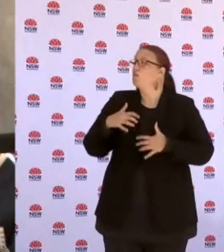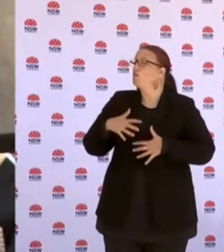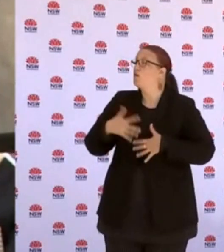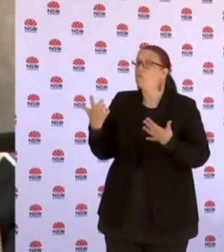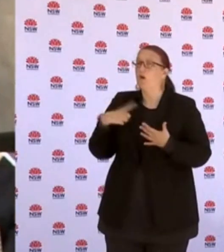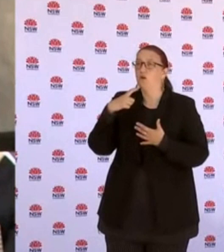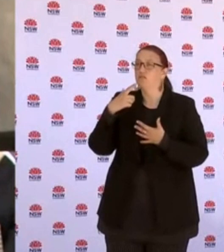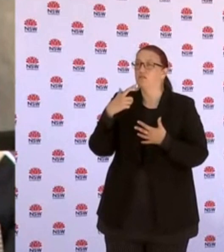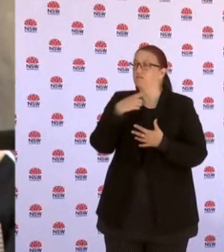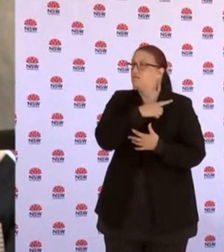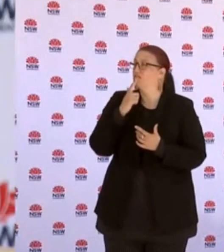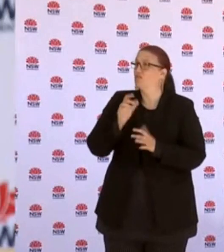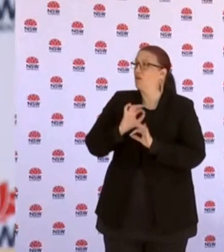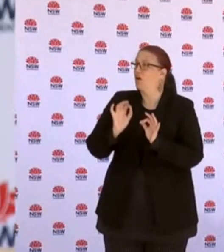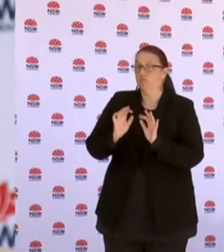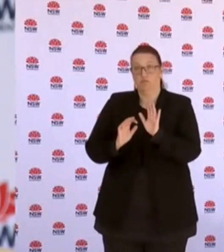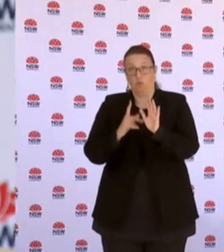know... In a pandemic,